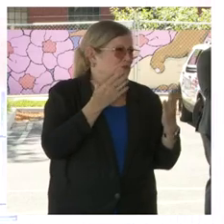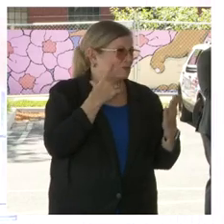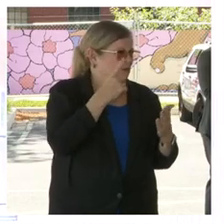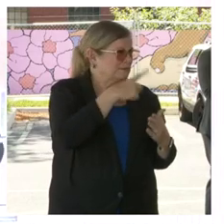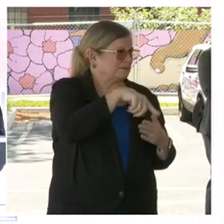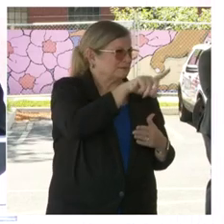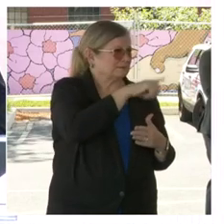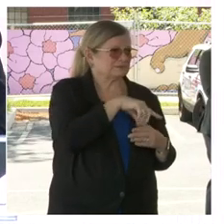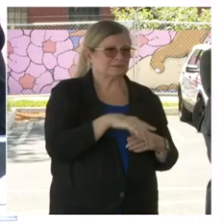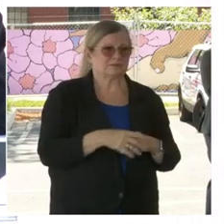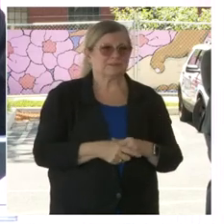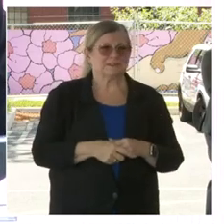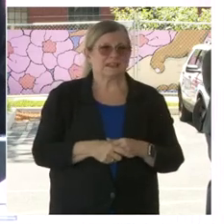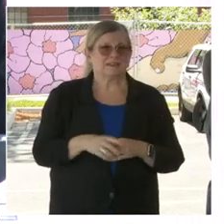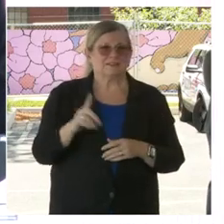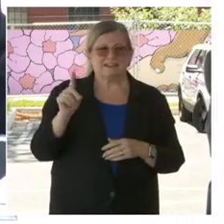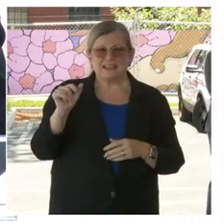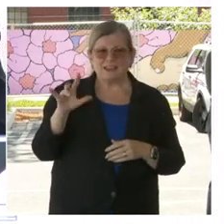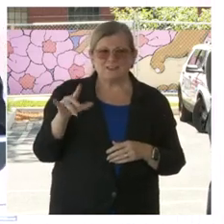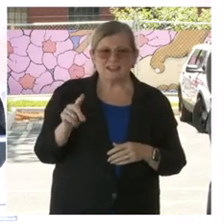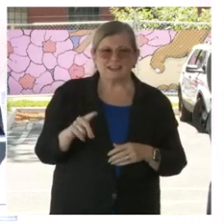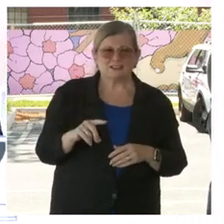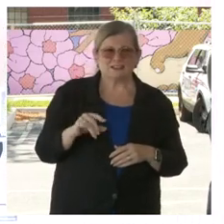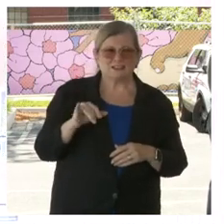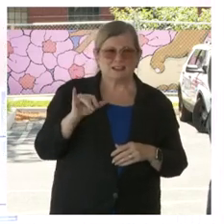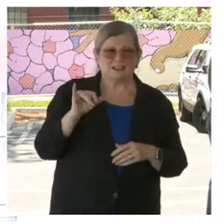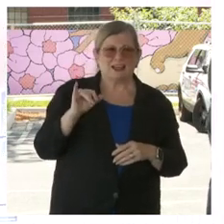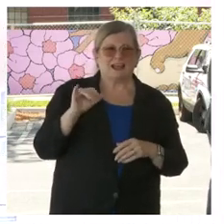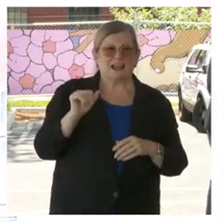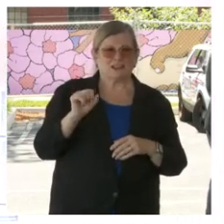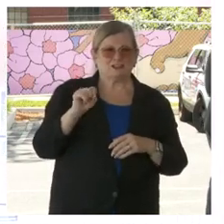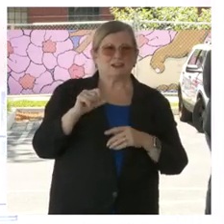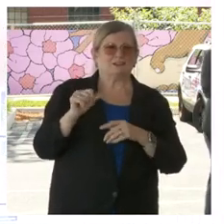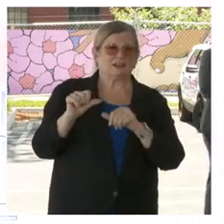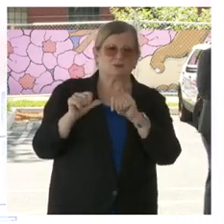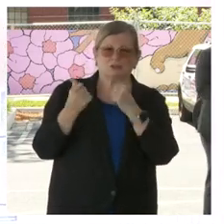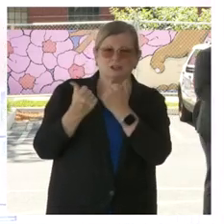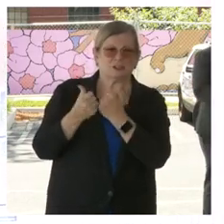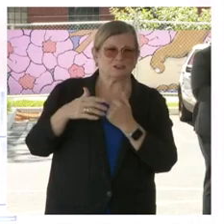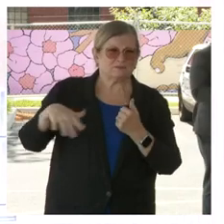David Ajay and Ajay Associates, let's give them a round of applause.